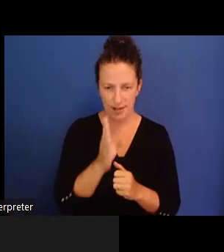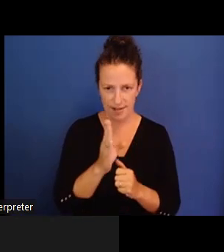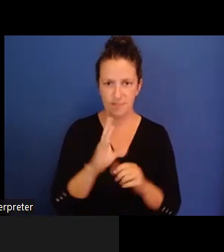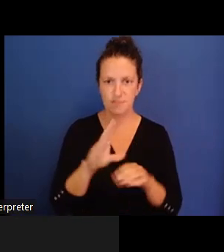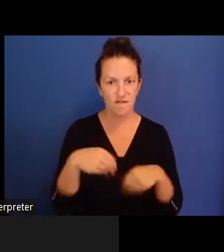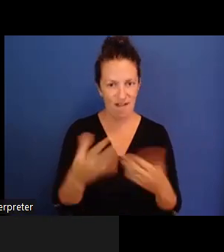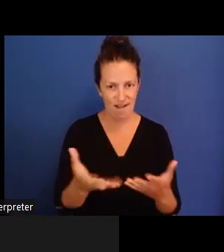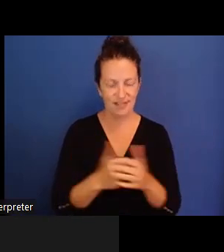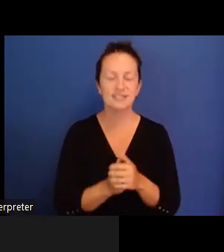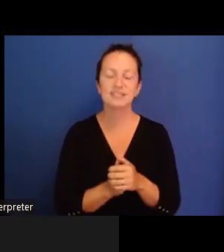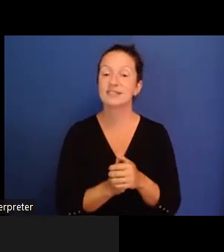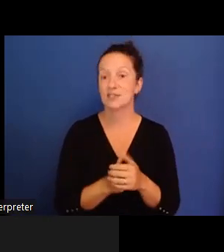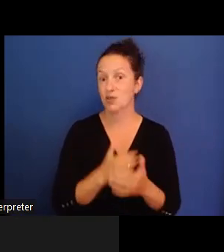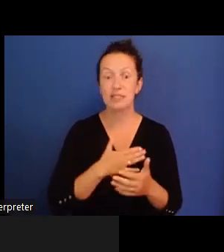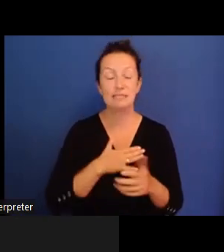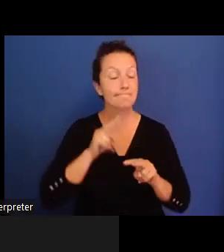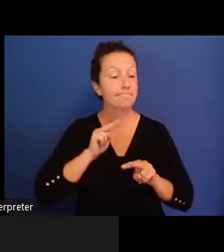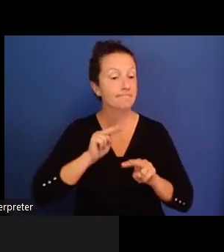join us. And